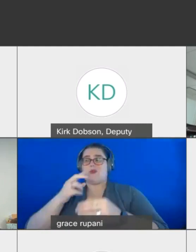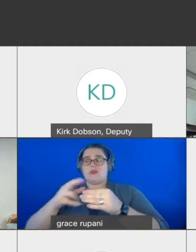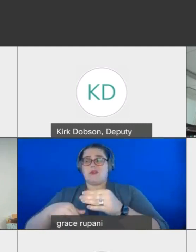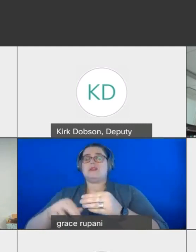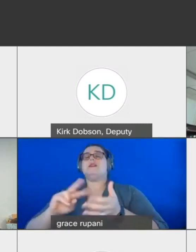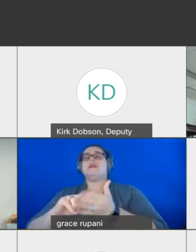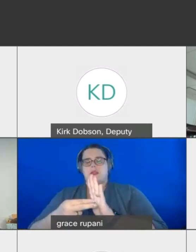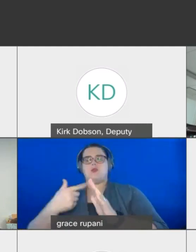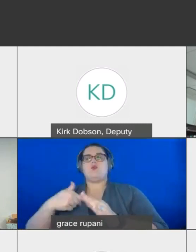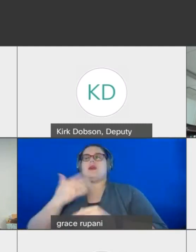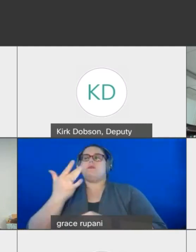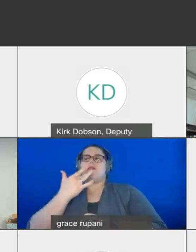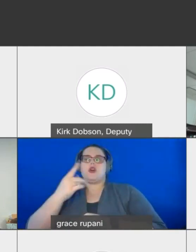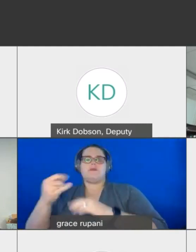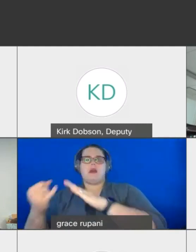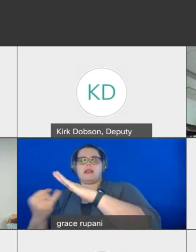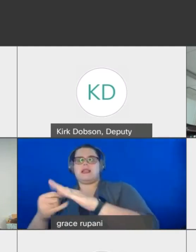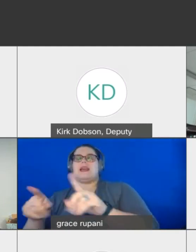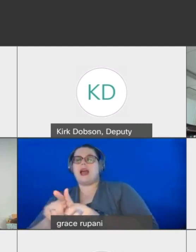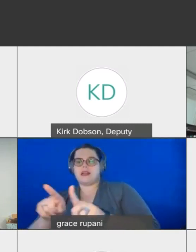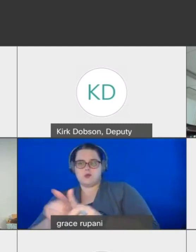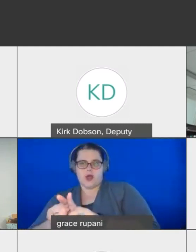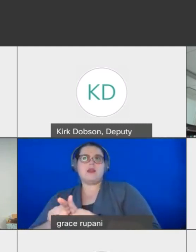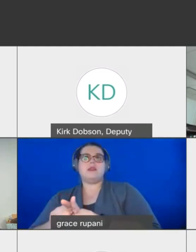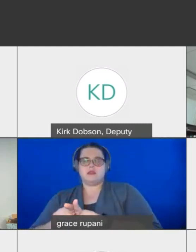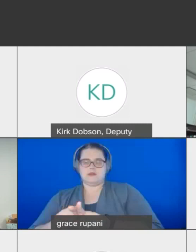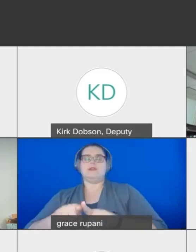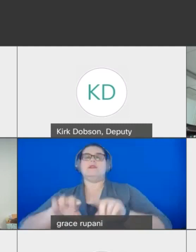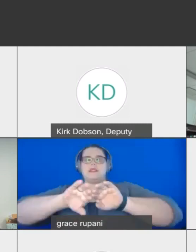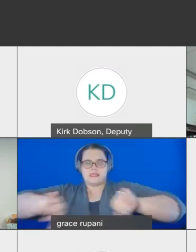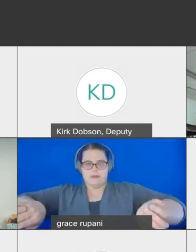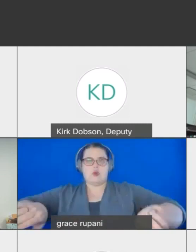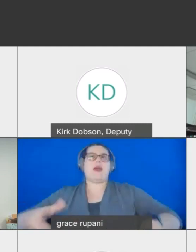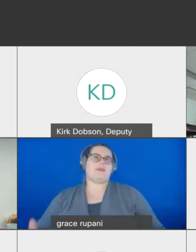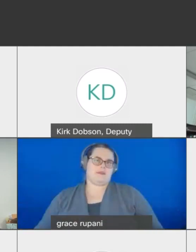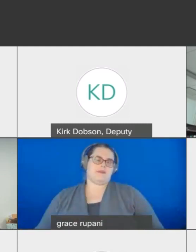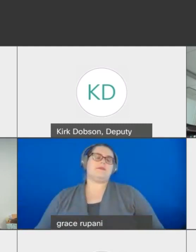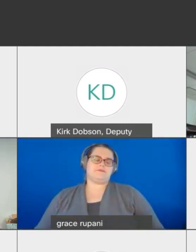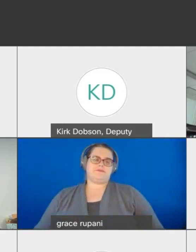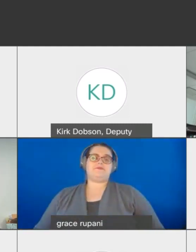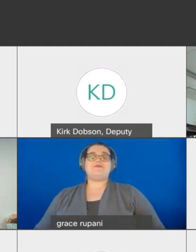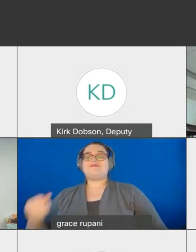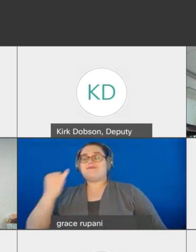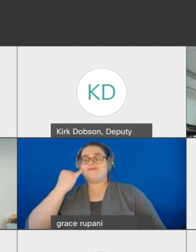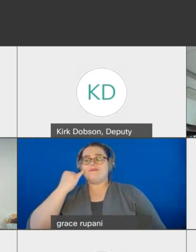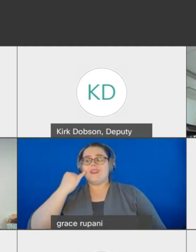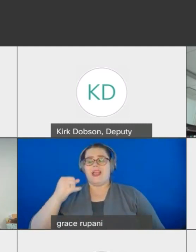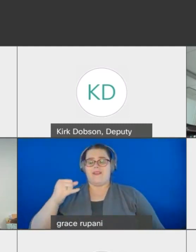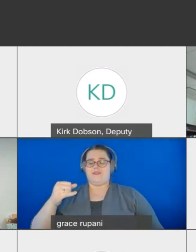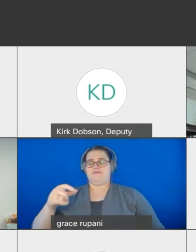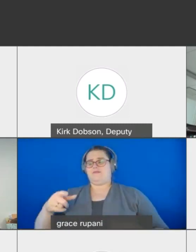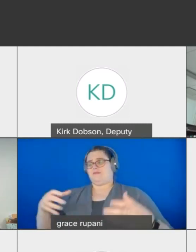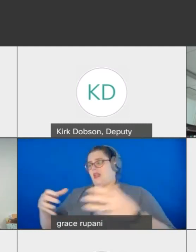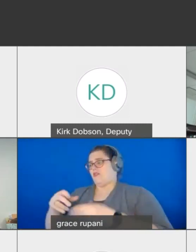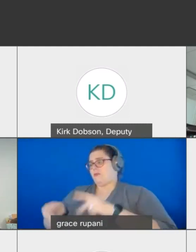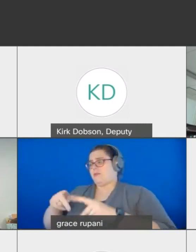them to isolate from other individuals in the home. Those who are directly exposed to an individual who is positive, who